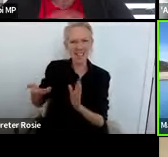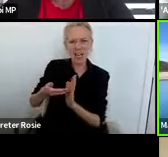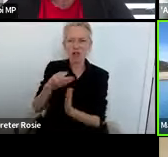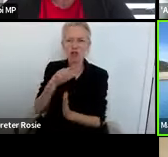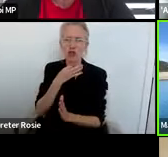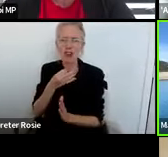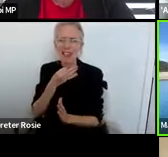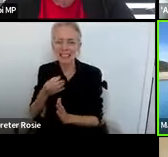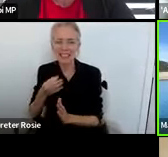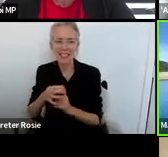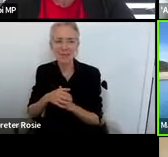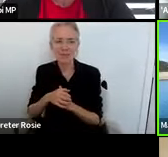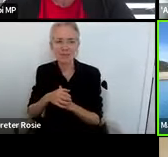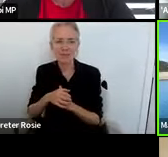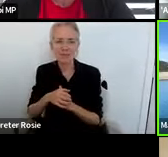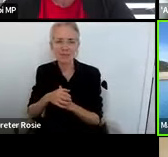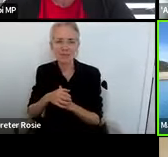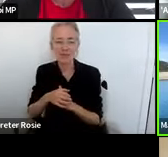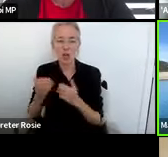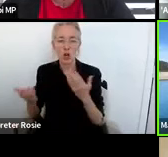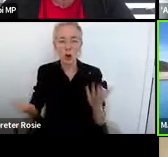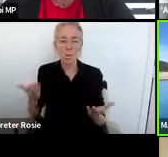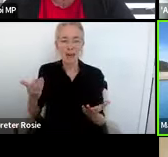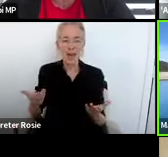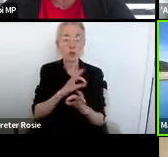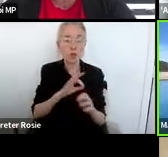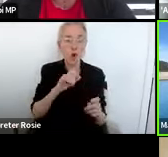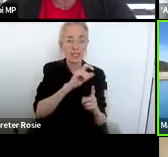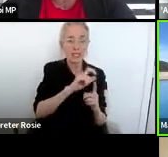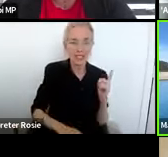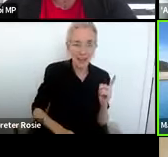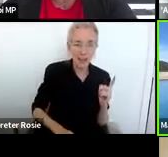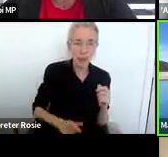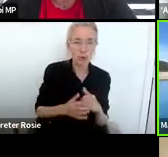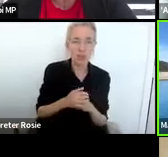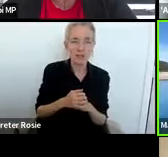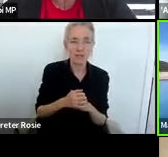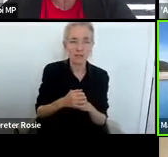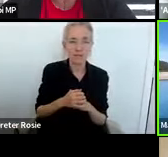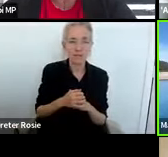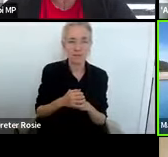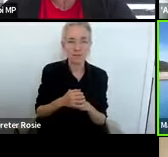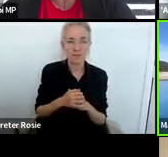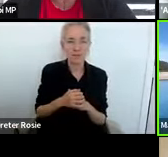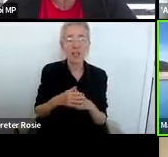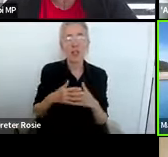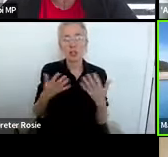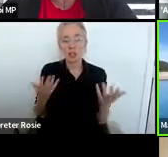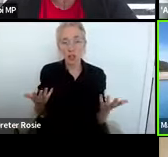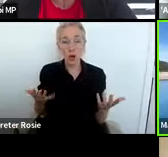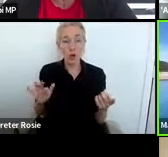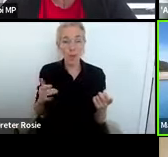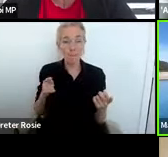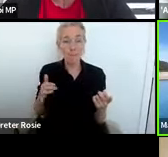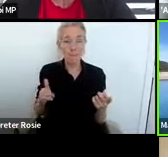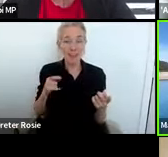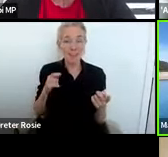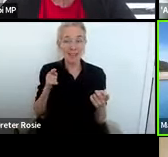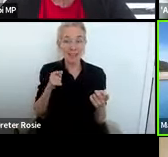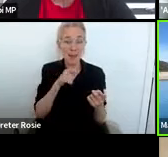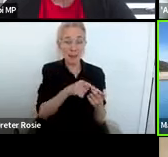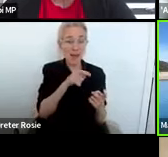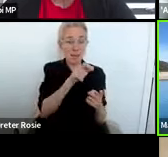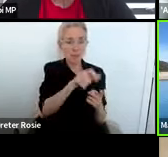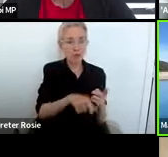as either able-bodied or more you know, better cognitive skills? And I use the example of myself having worked